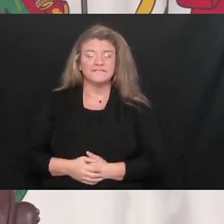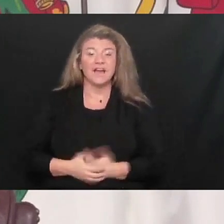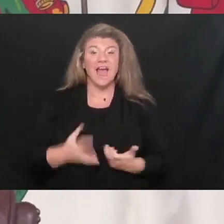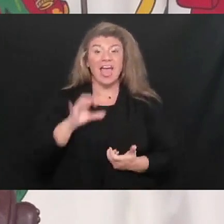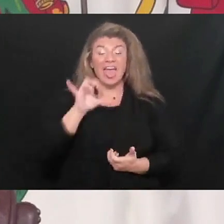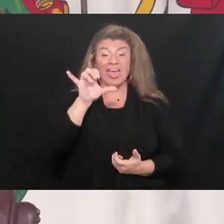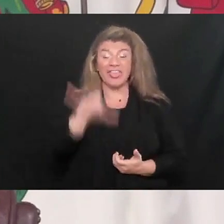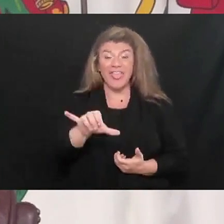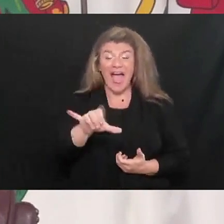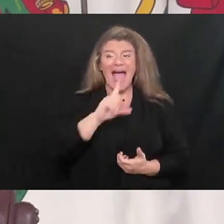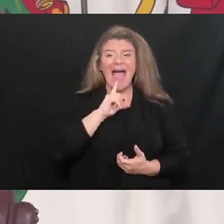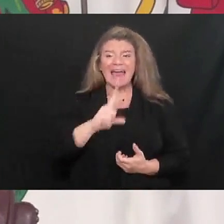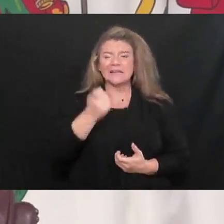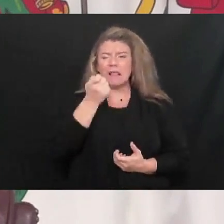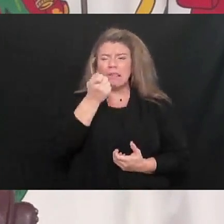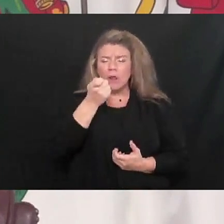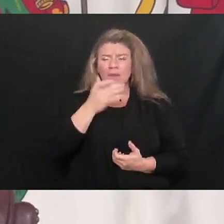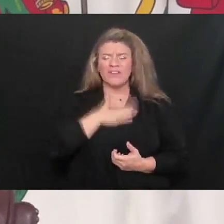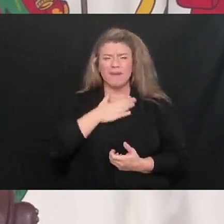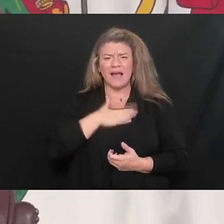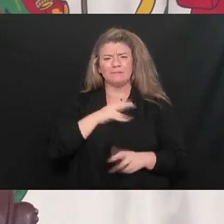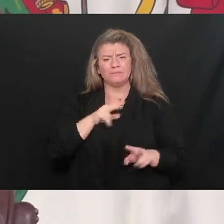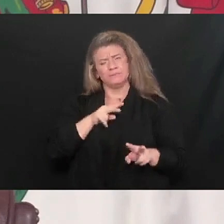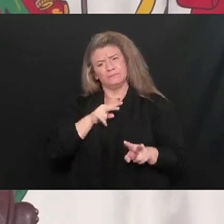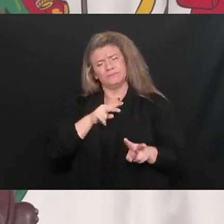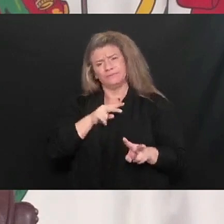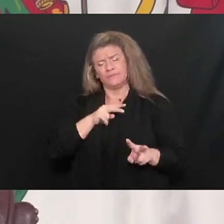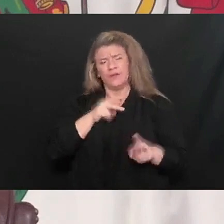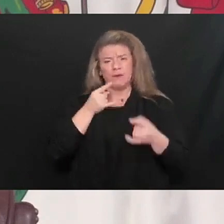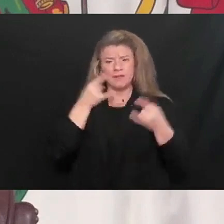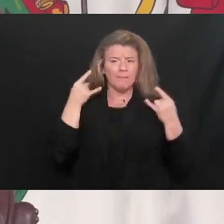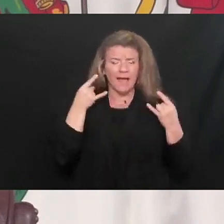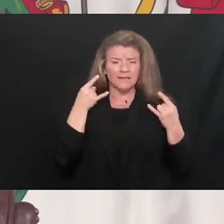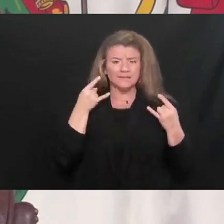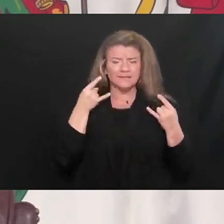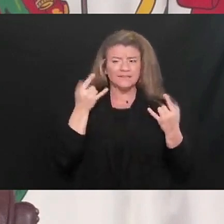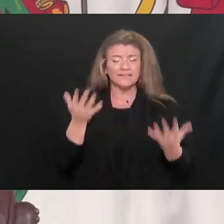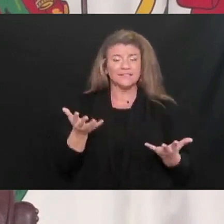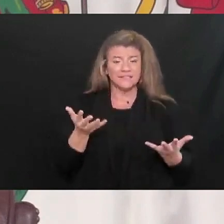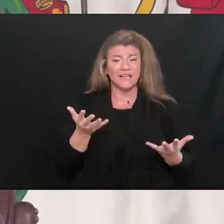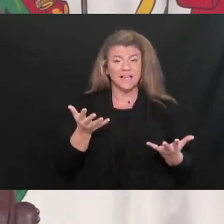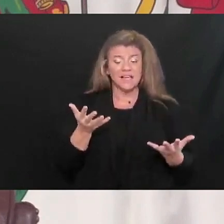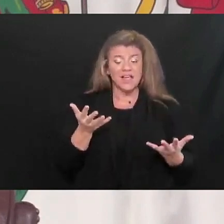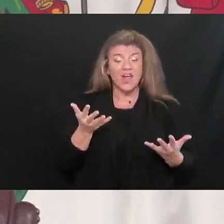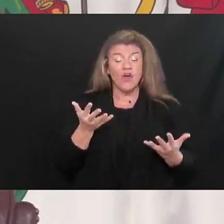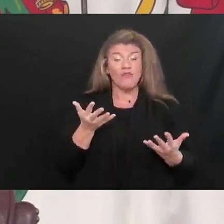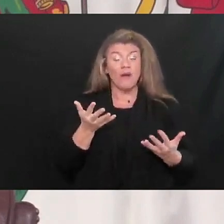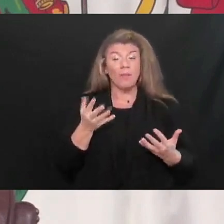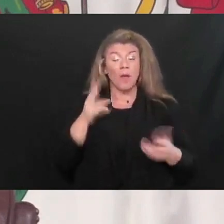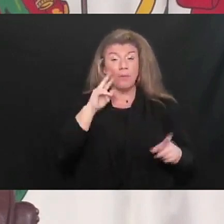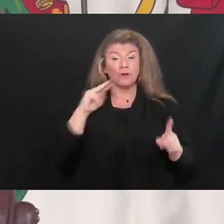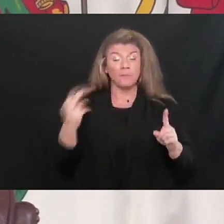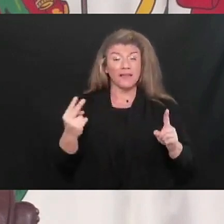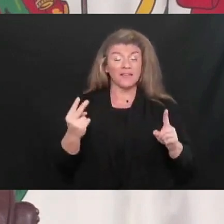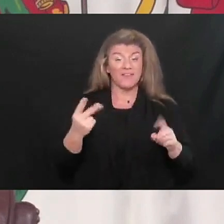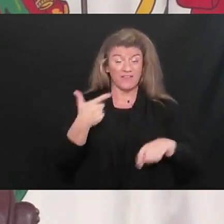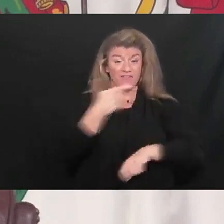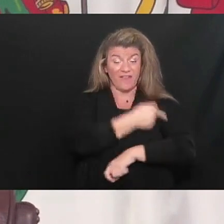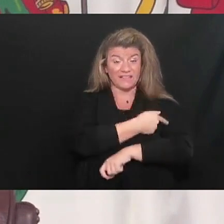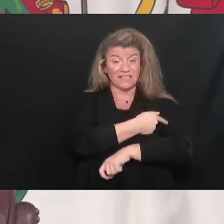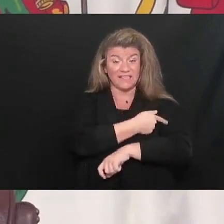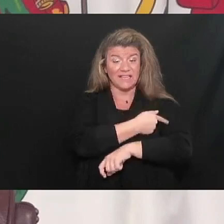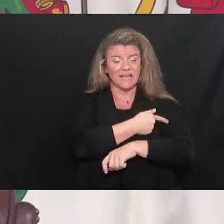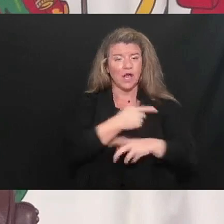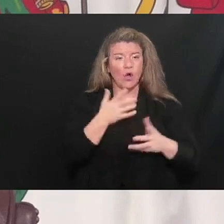that is the hesitancy with me on the mask. From the standpoint of the vaccine,